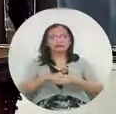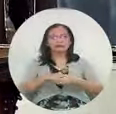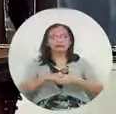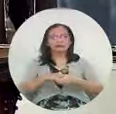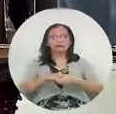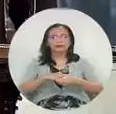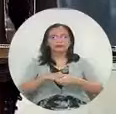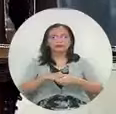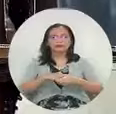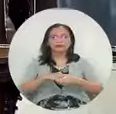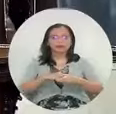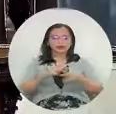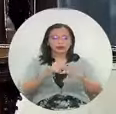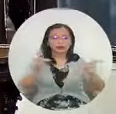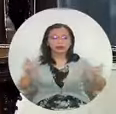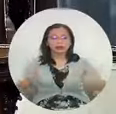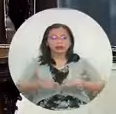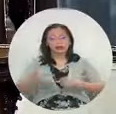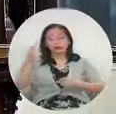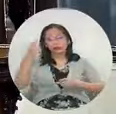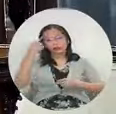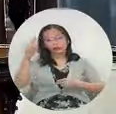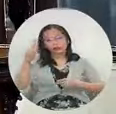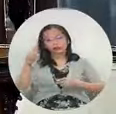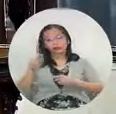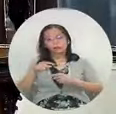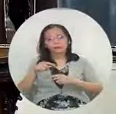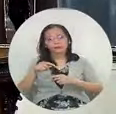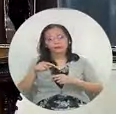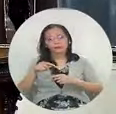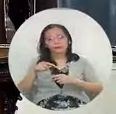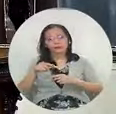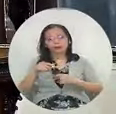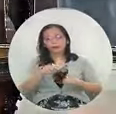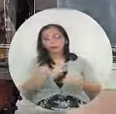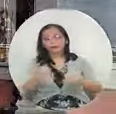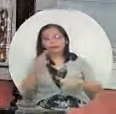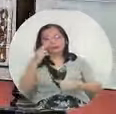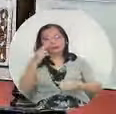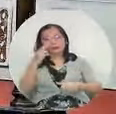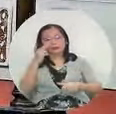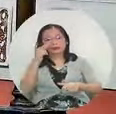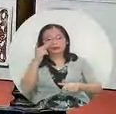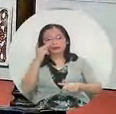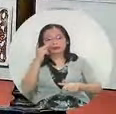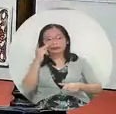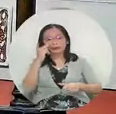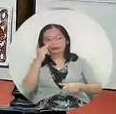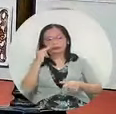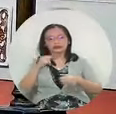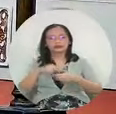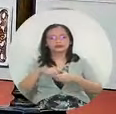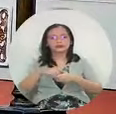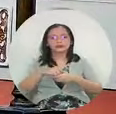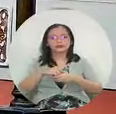That is the area of the Baptist, because many years back, we divided the Philippines into different areas.